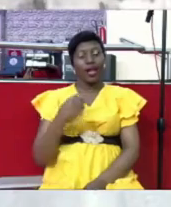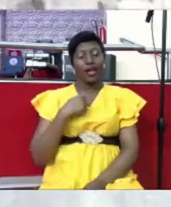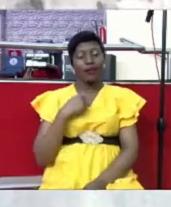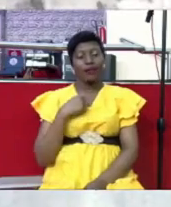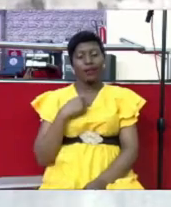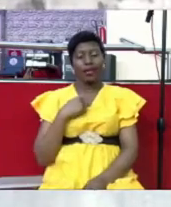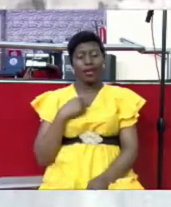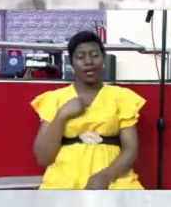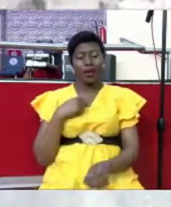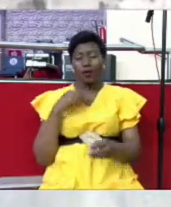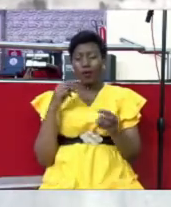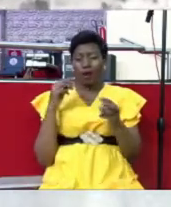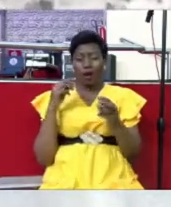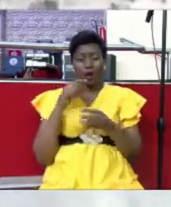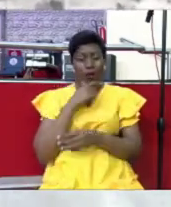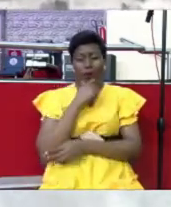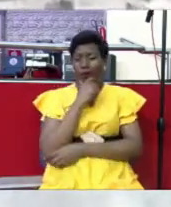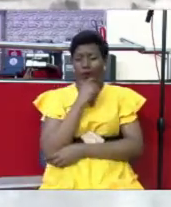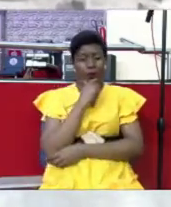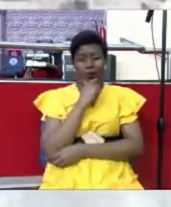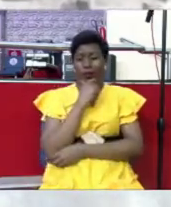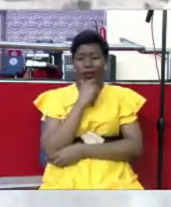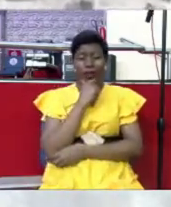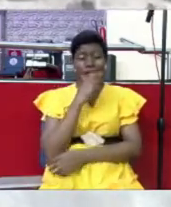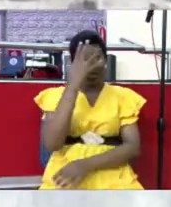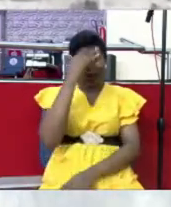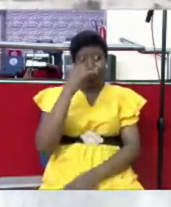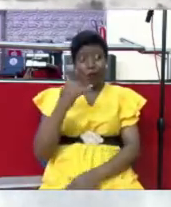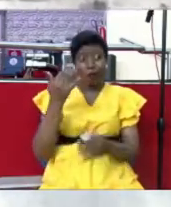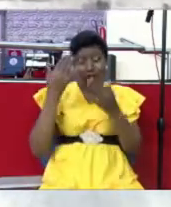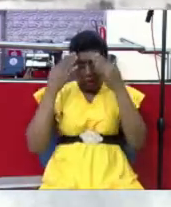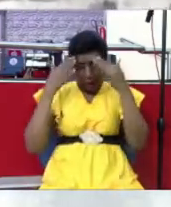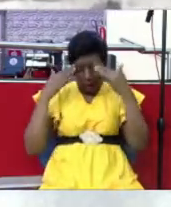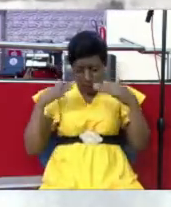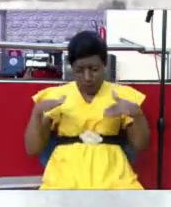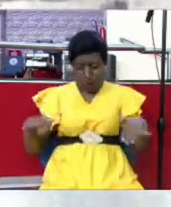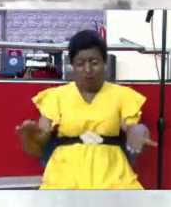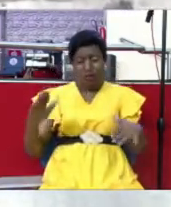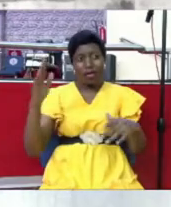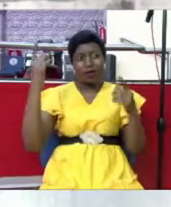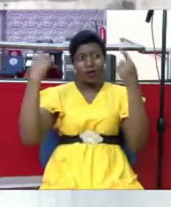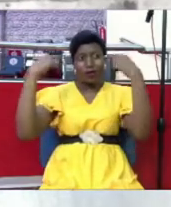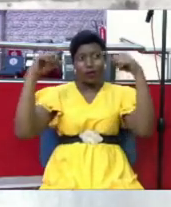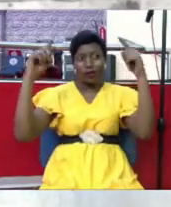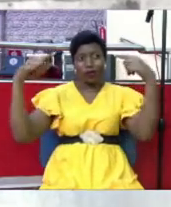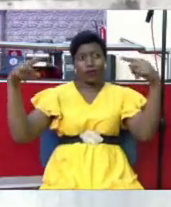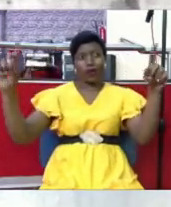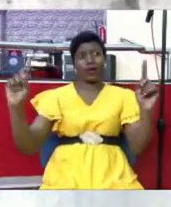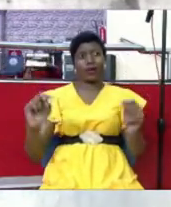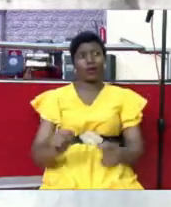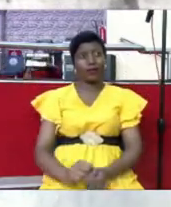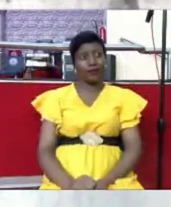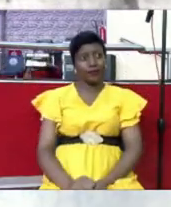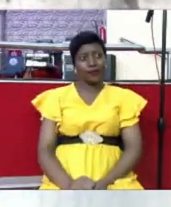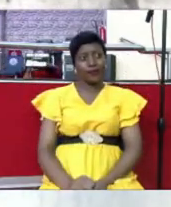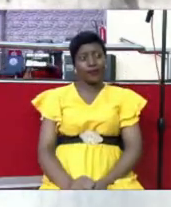wondering, why is it that Muslims are prospering? Na nikashindwa mbona wapendwa wetu